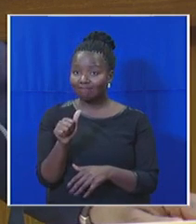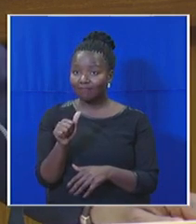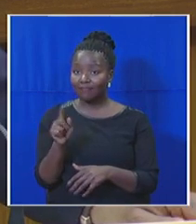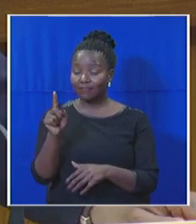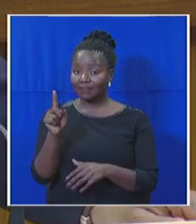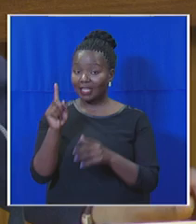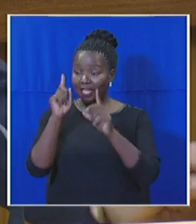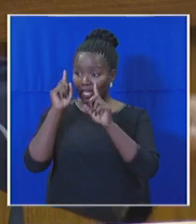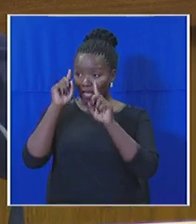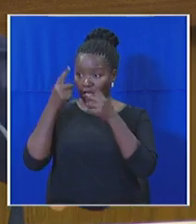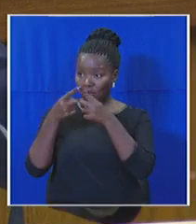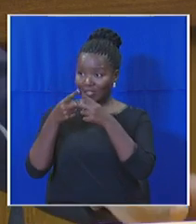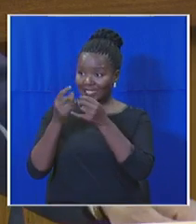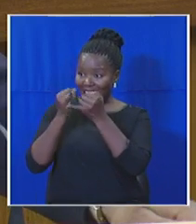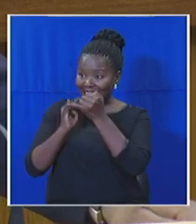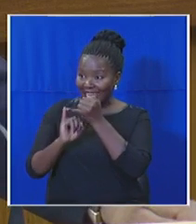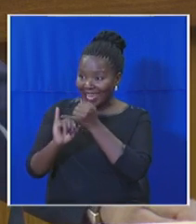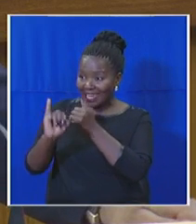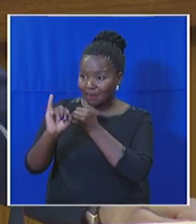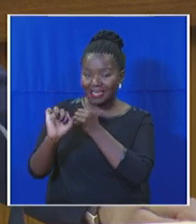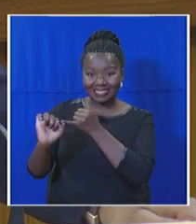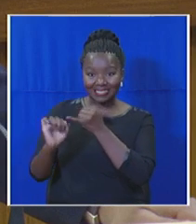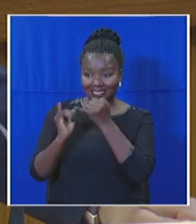autonomy will be looked at by